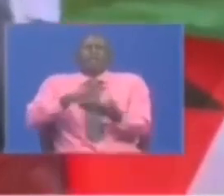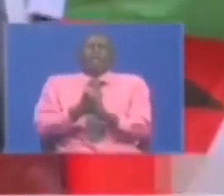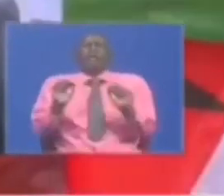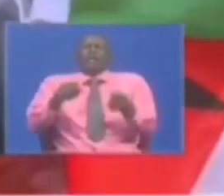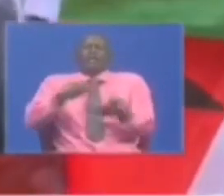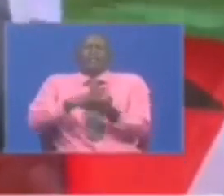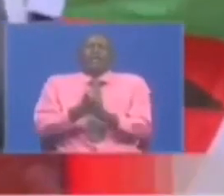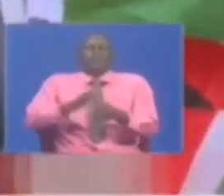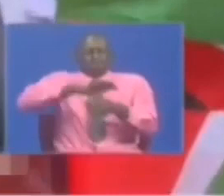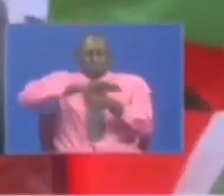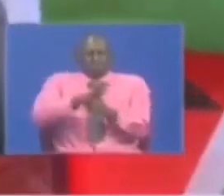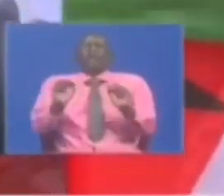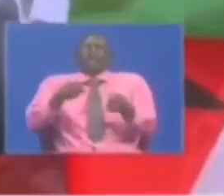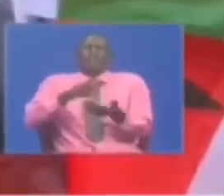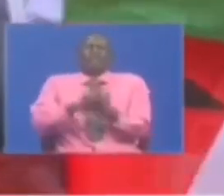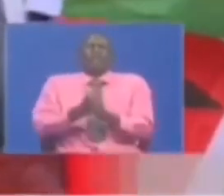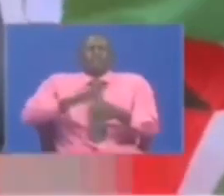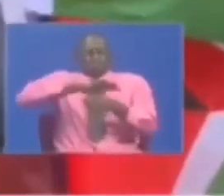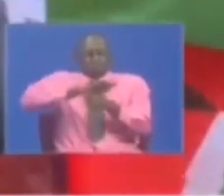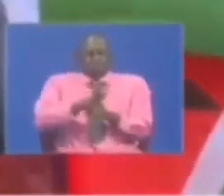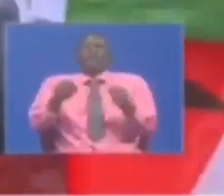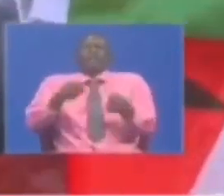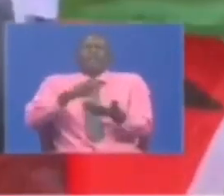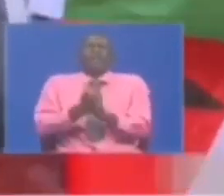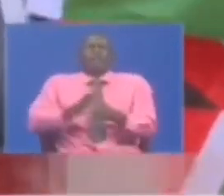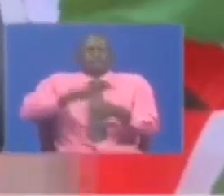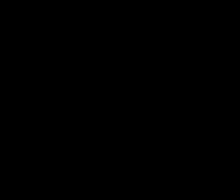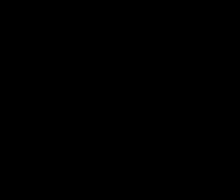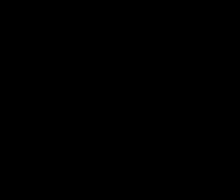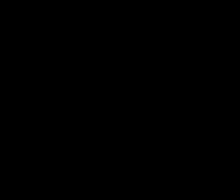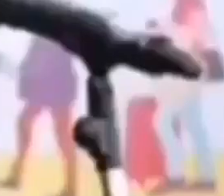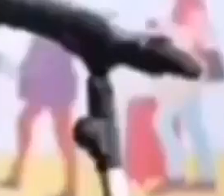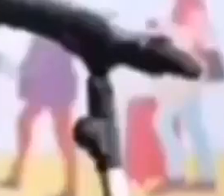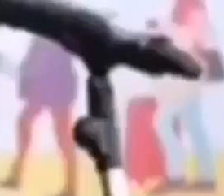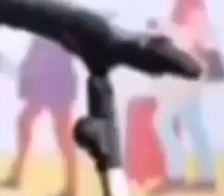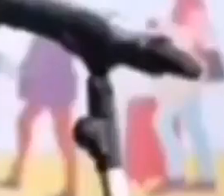You can get it. I can get it. You can get it. I can get it. You can get it. I can get it.